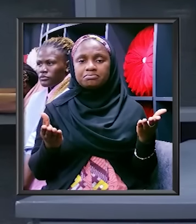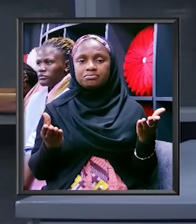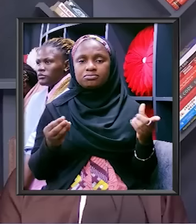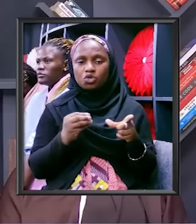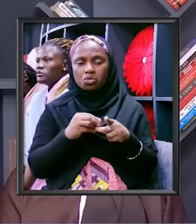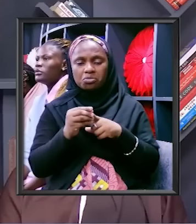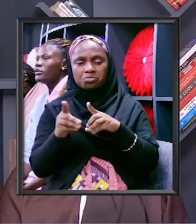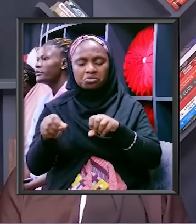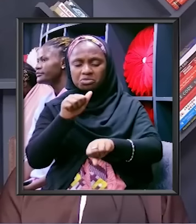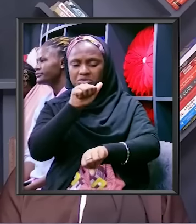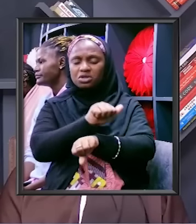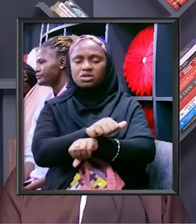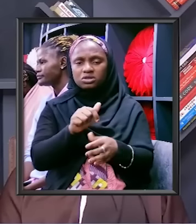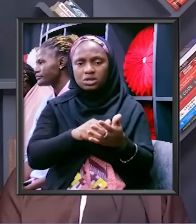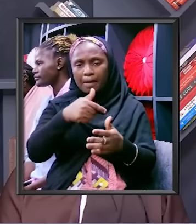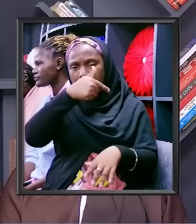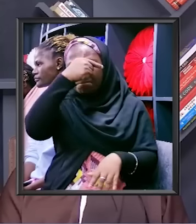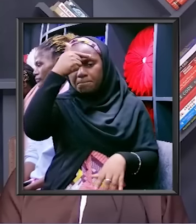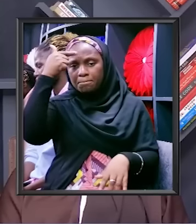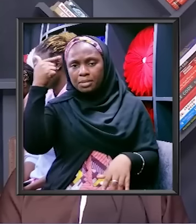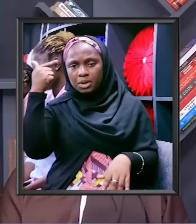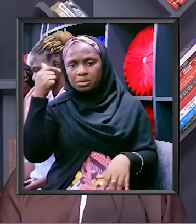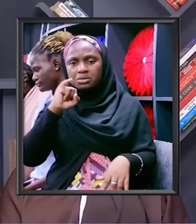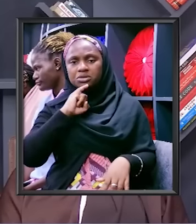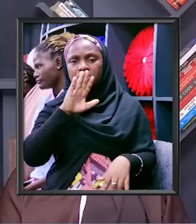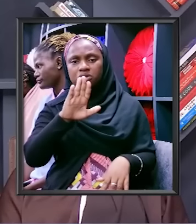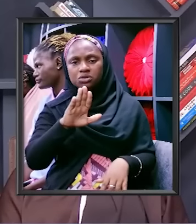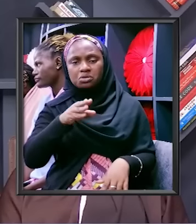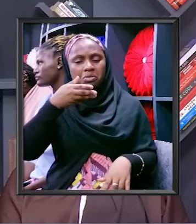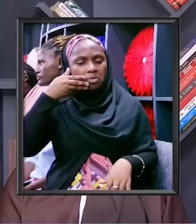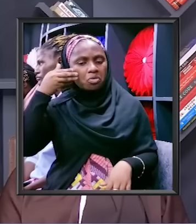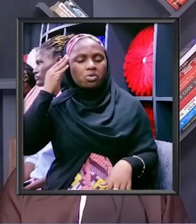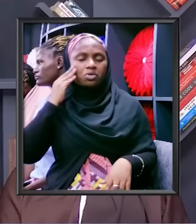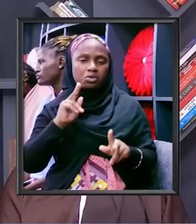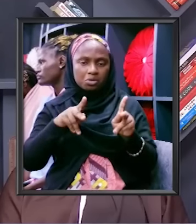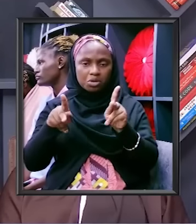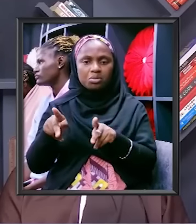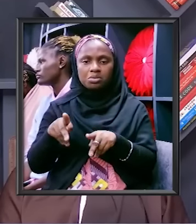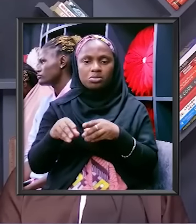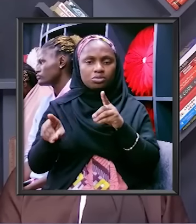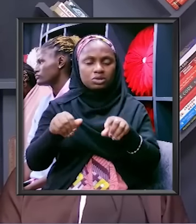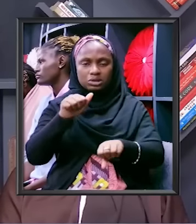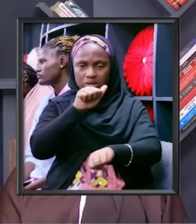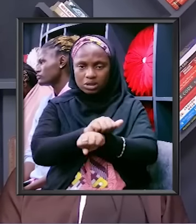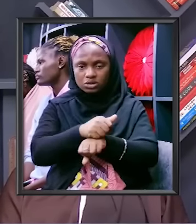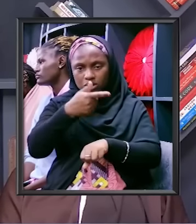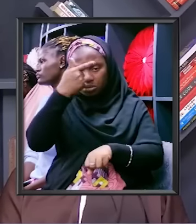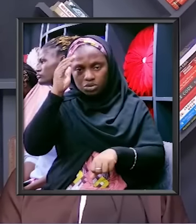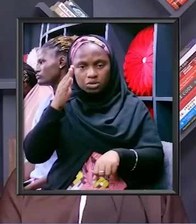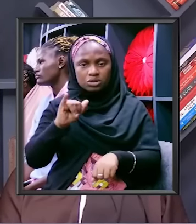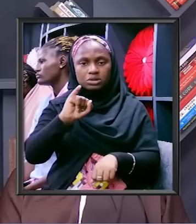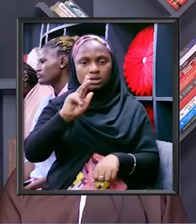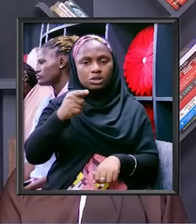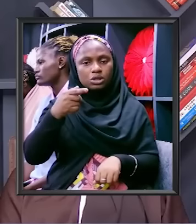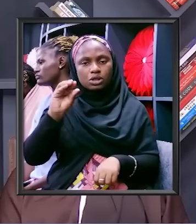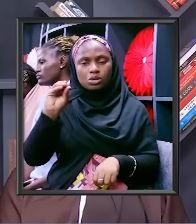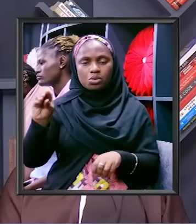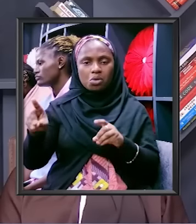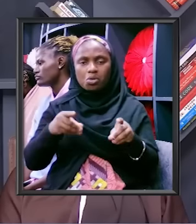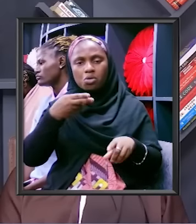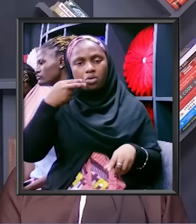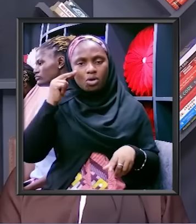take this action because you're Yoruba people. You they take this action because now Igbo people. You they